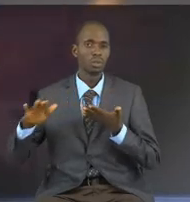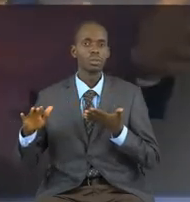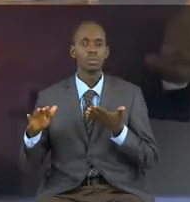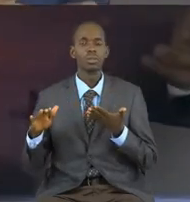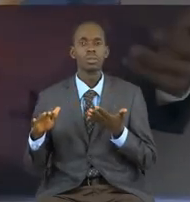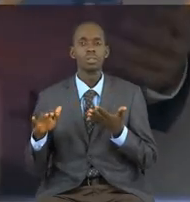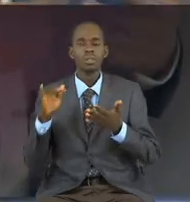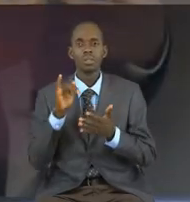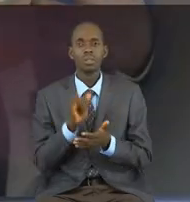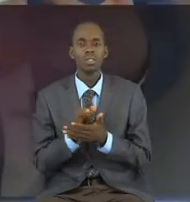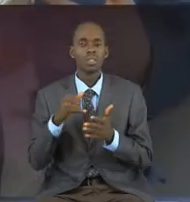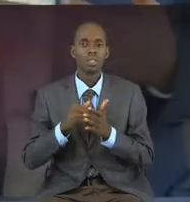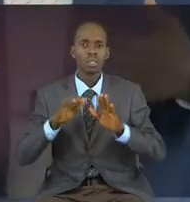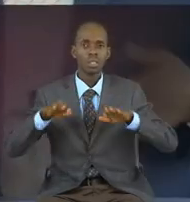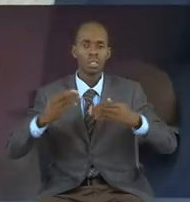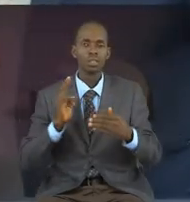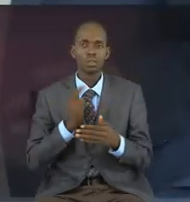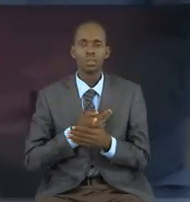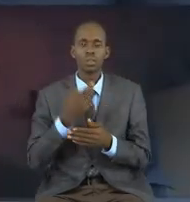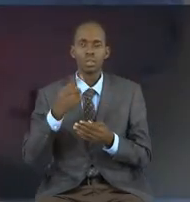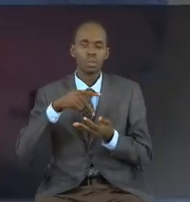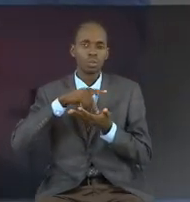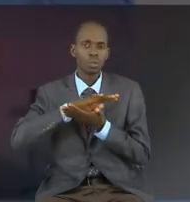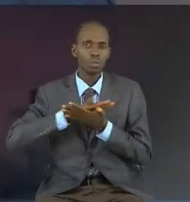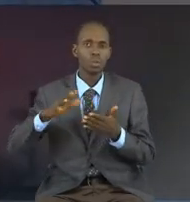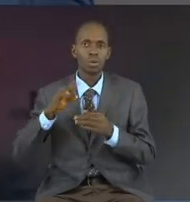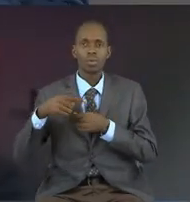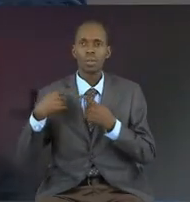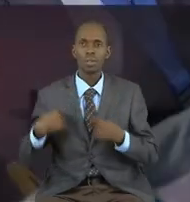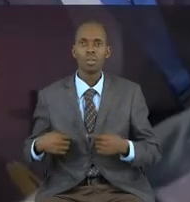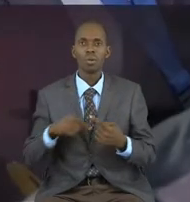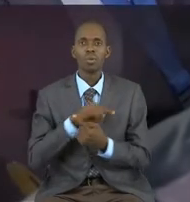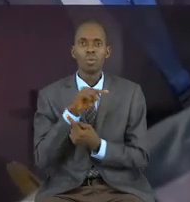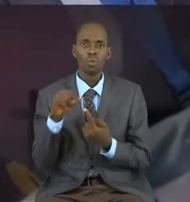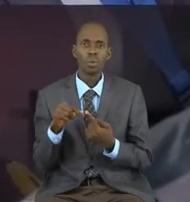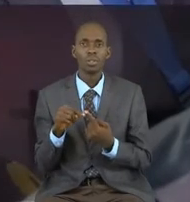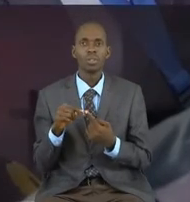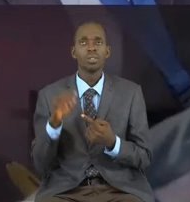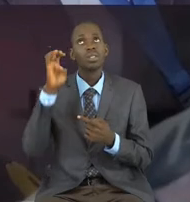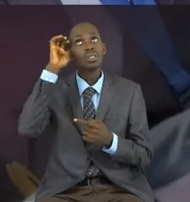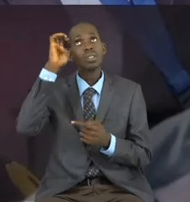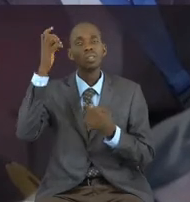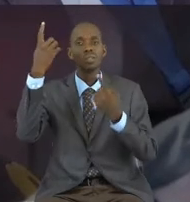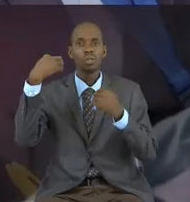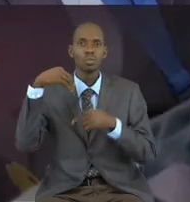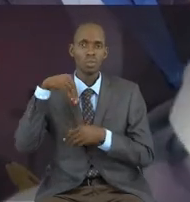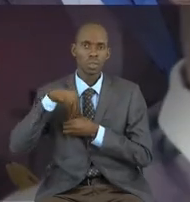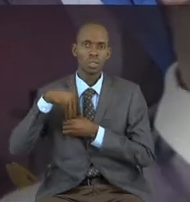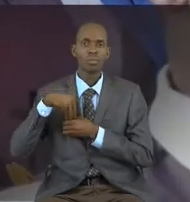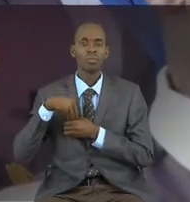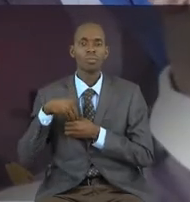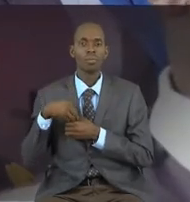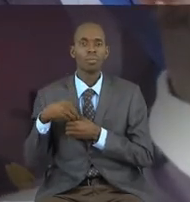gives us the purity of heart when he comes in. Do you have that peace